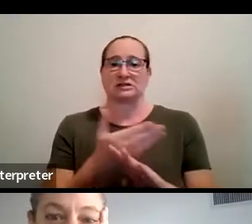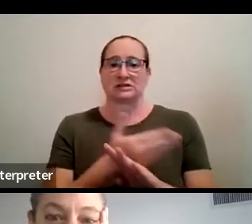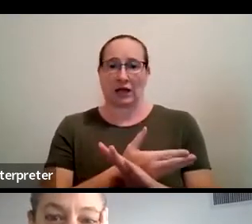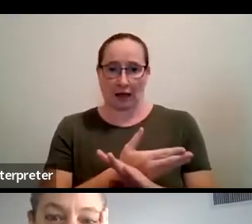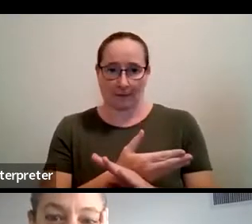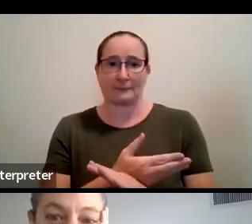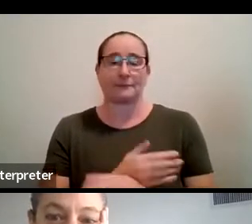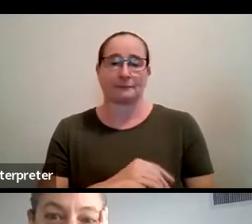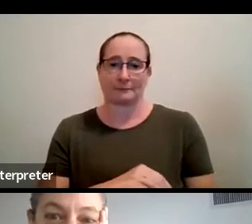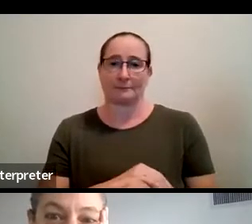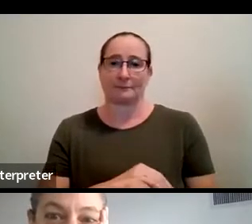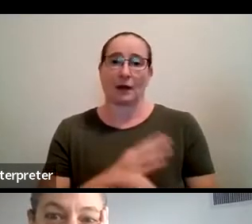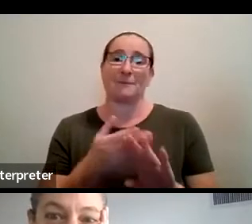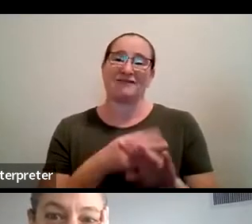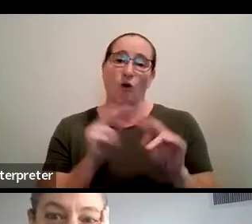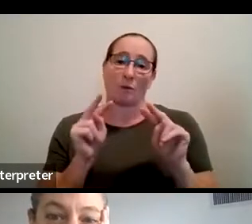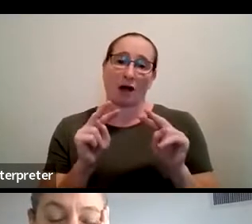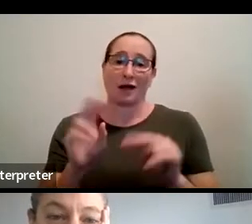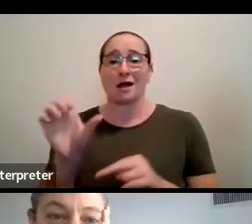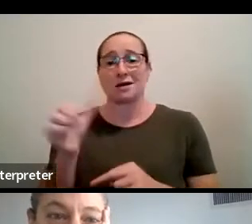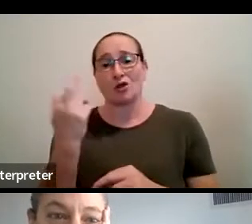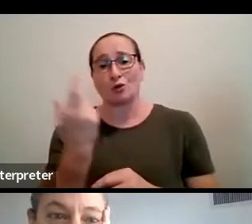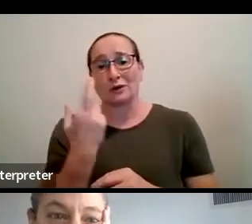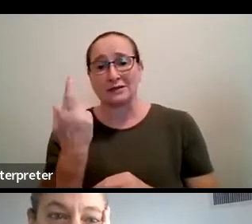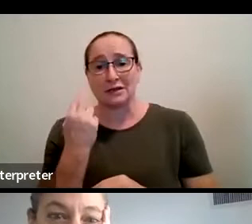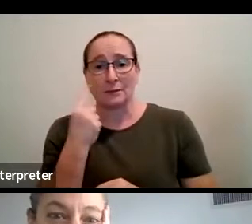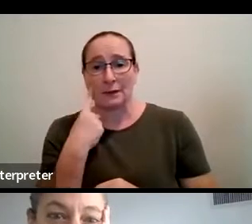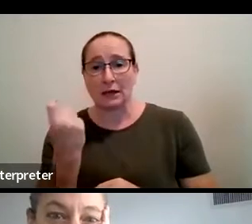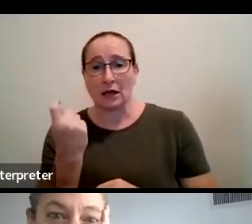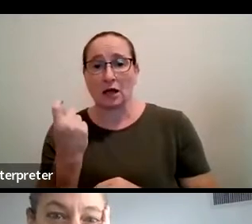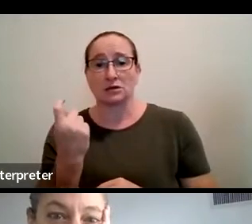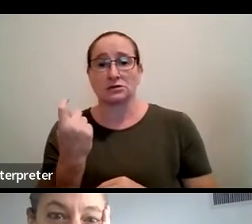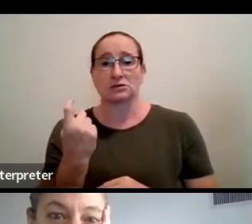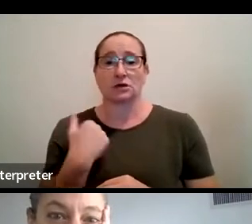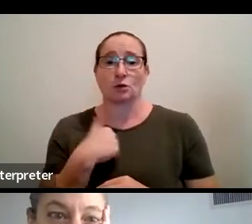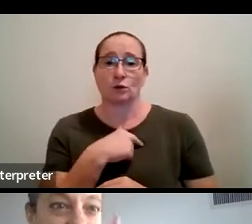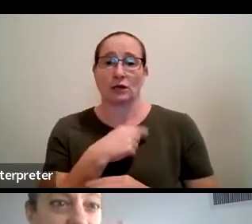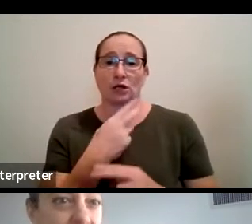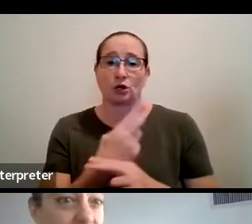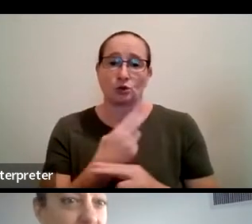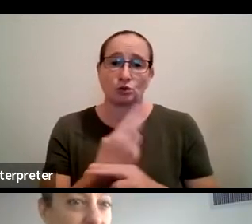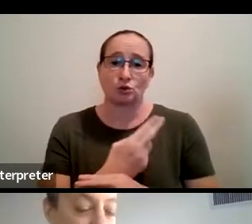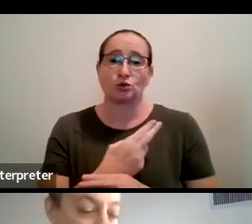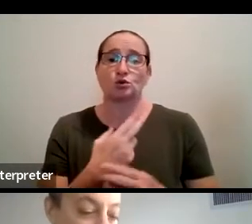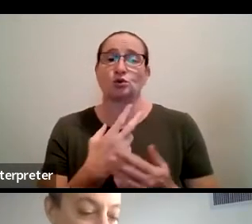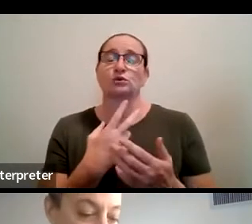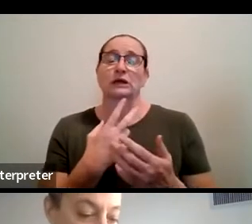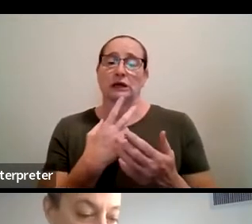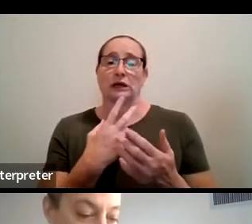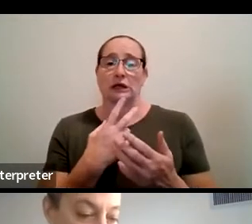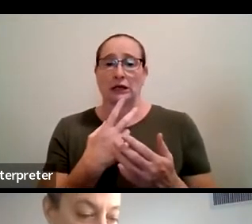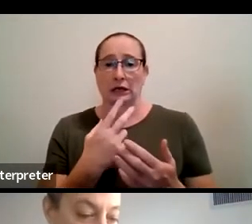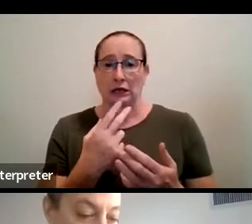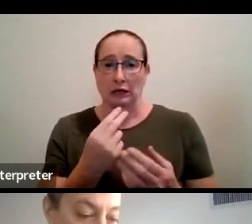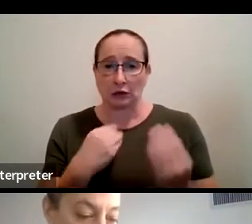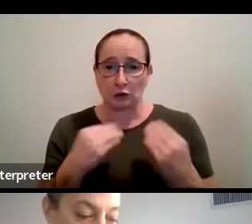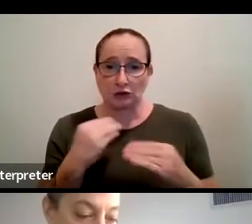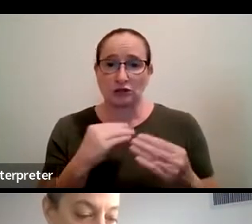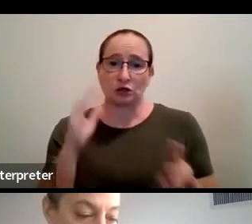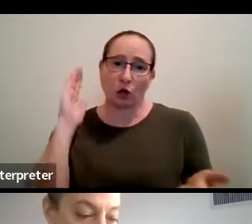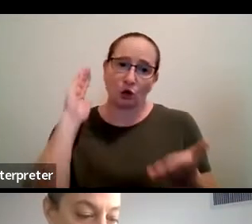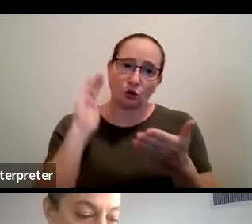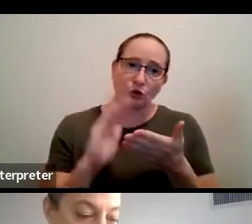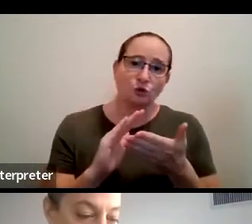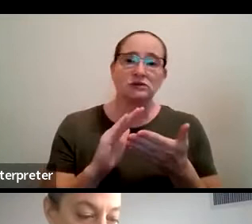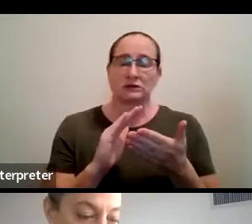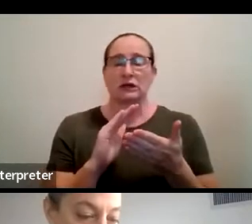dioxide monitoring. And another reason is because if you're using filtration to lower the concentration of